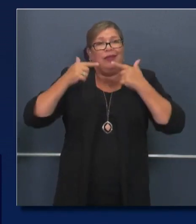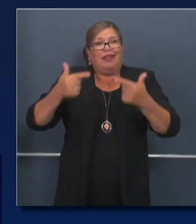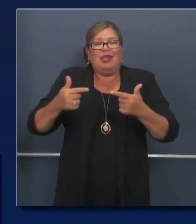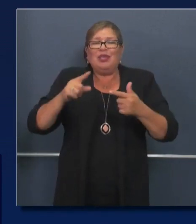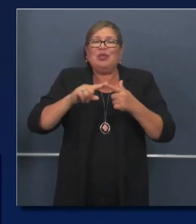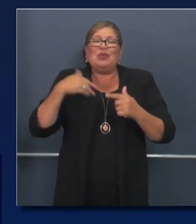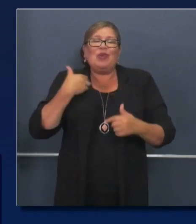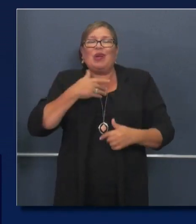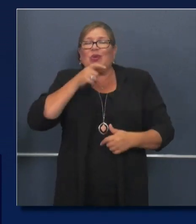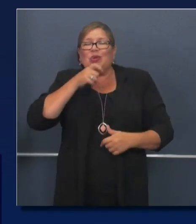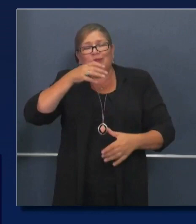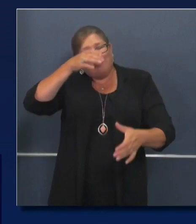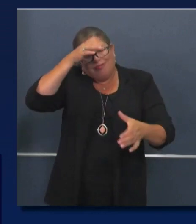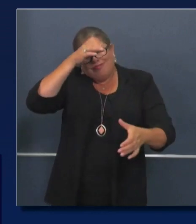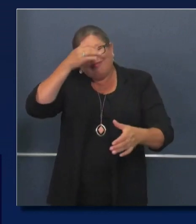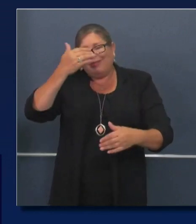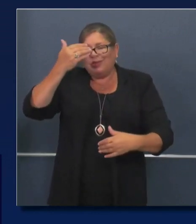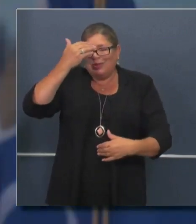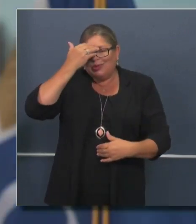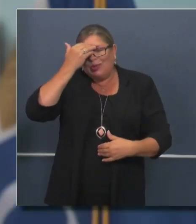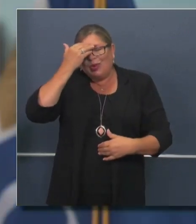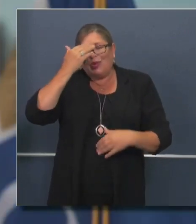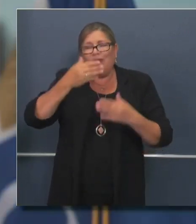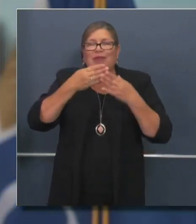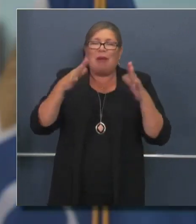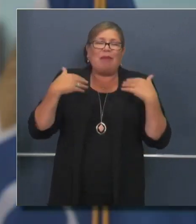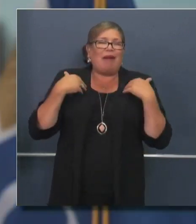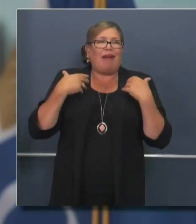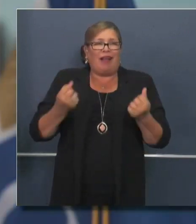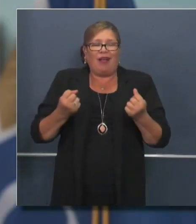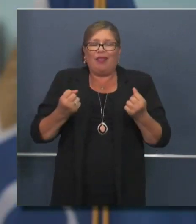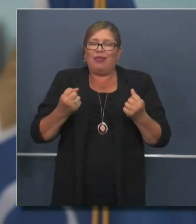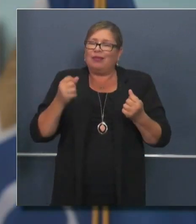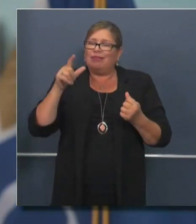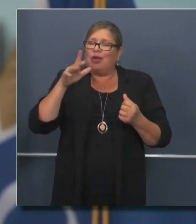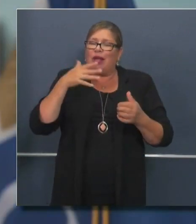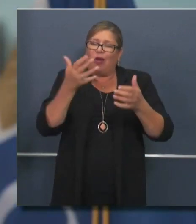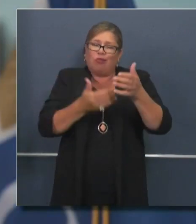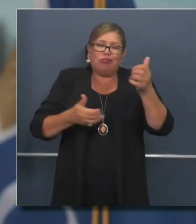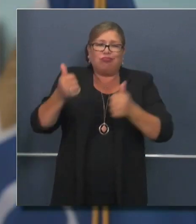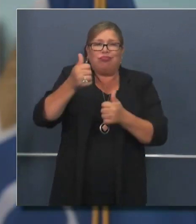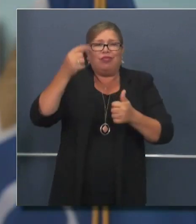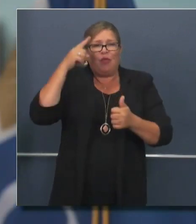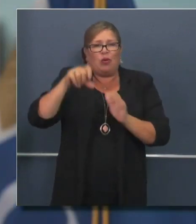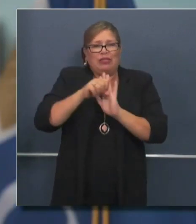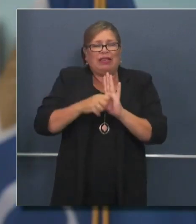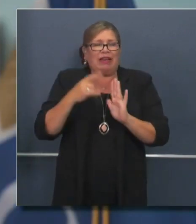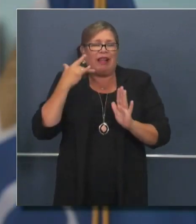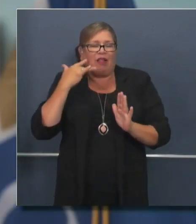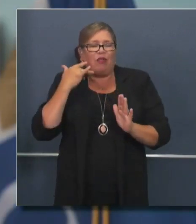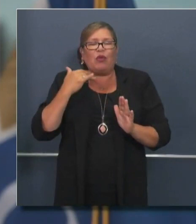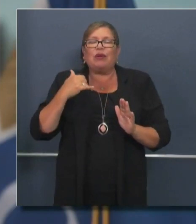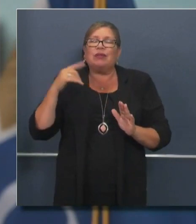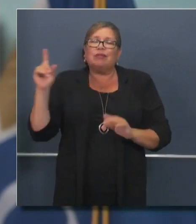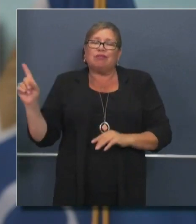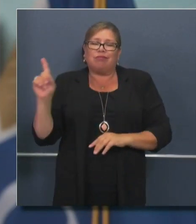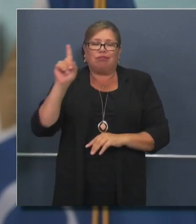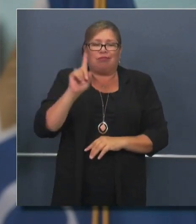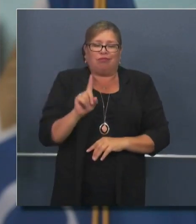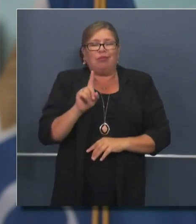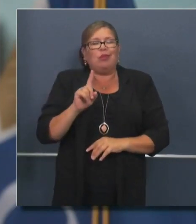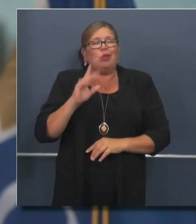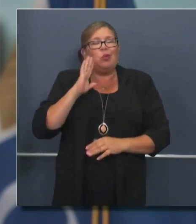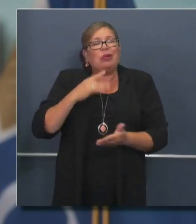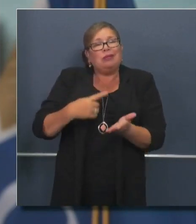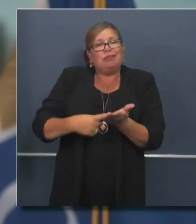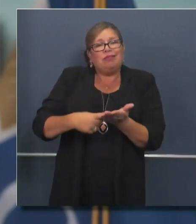czar, head of HSS in the state of California, to talk a little bit more about our efforts in the state,